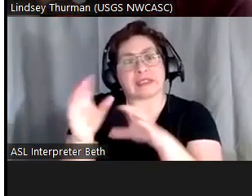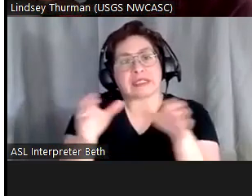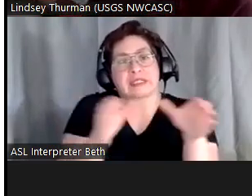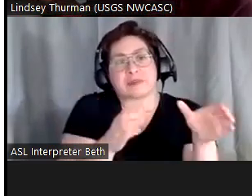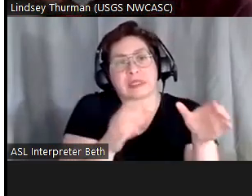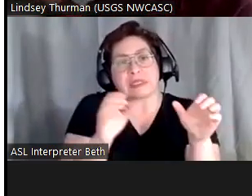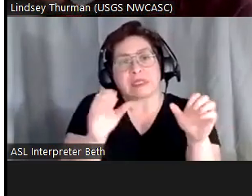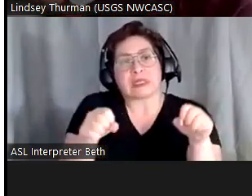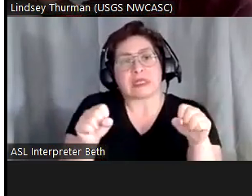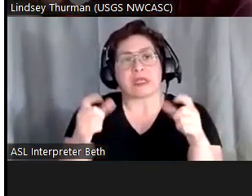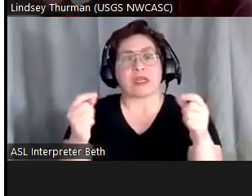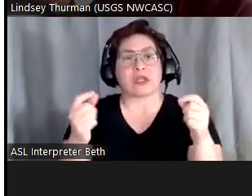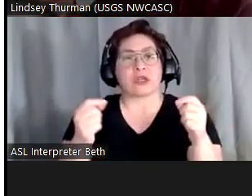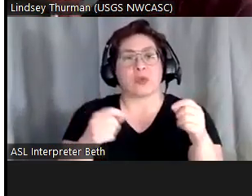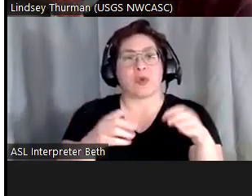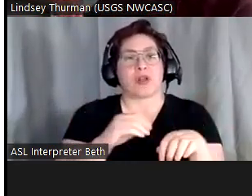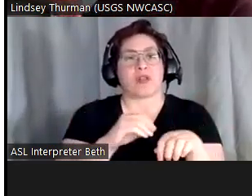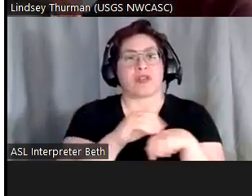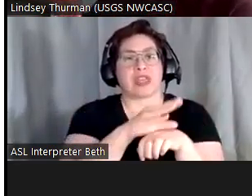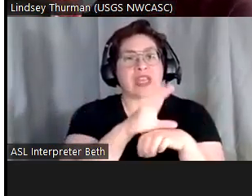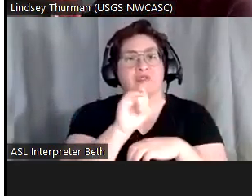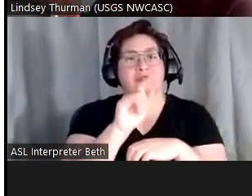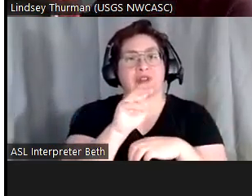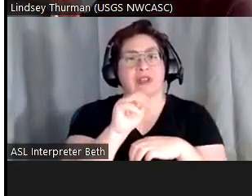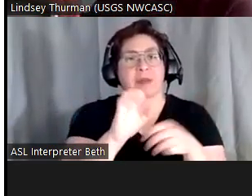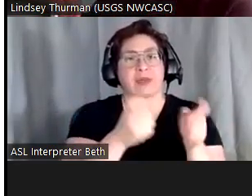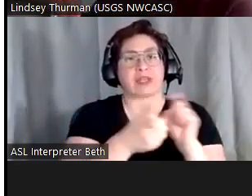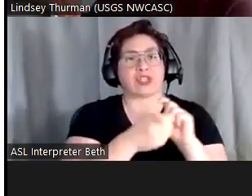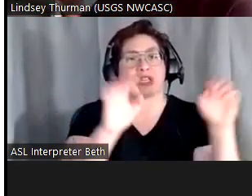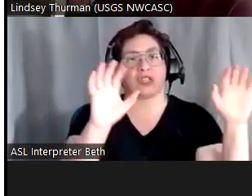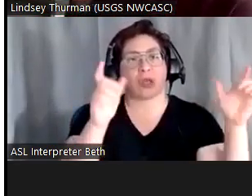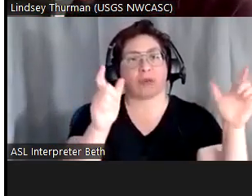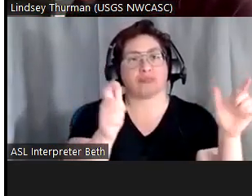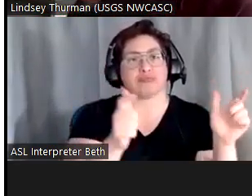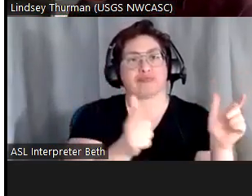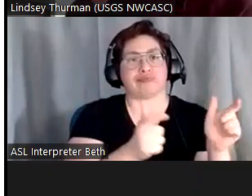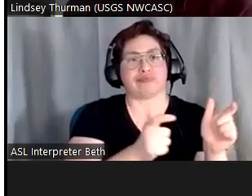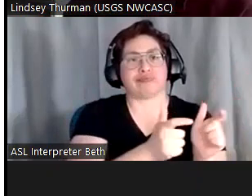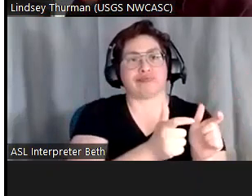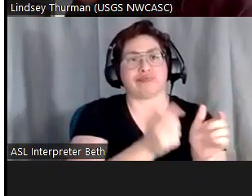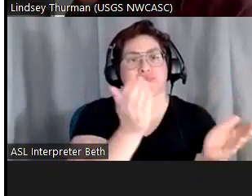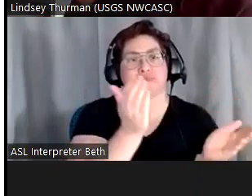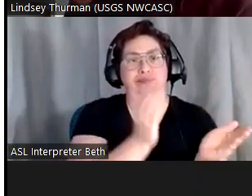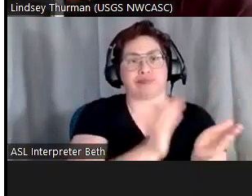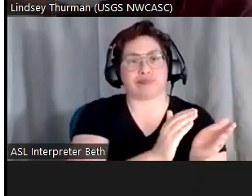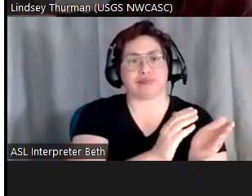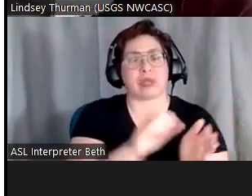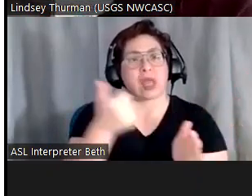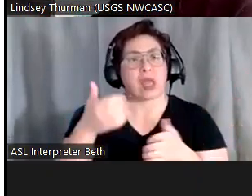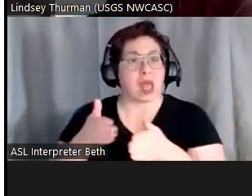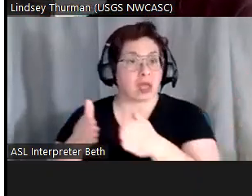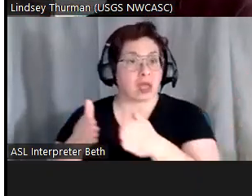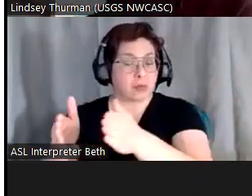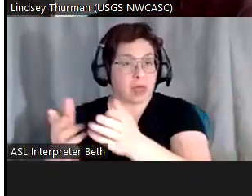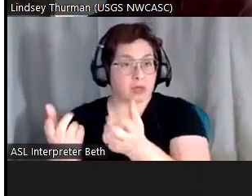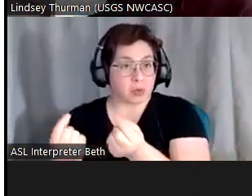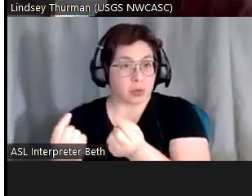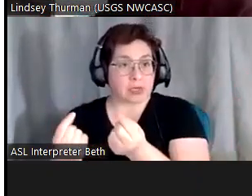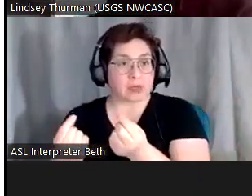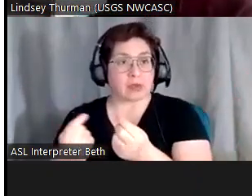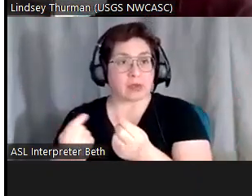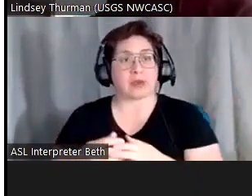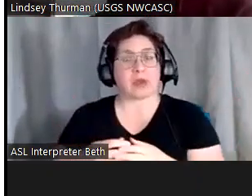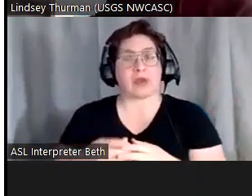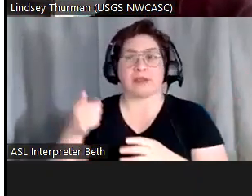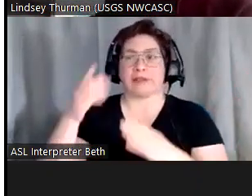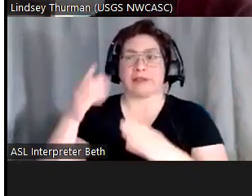you're shrinking the influence of climate change and other stressors. There's also another pathway that you can take, and that is the pathway up here at